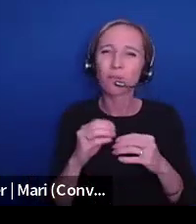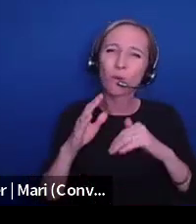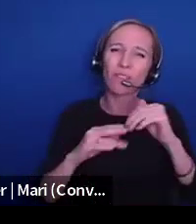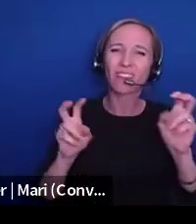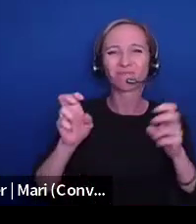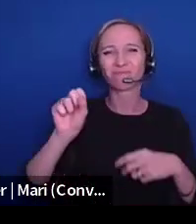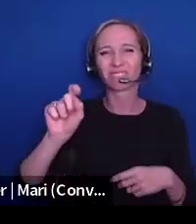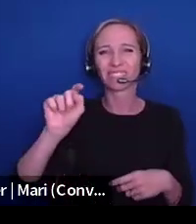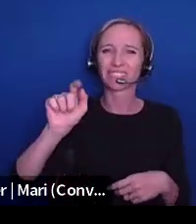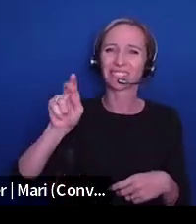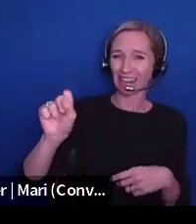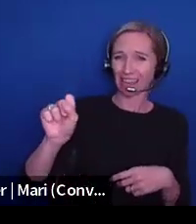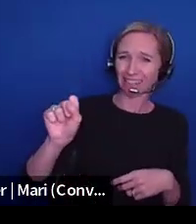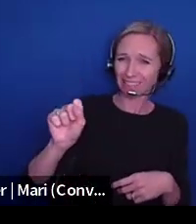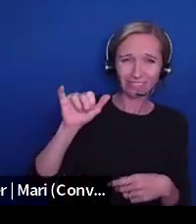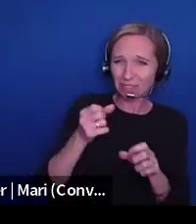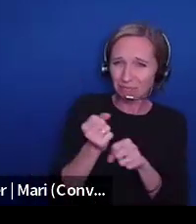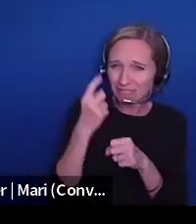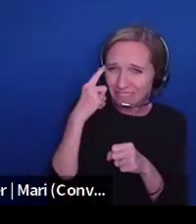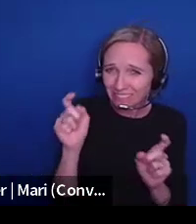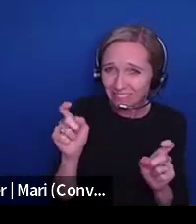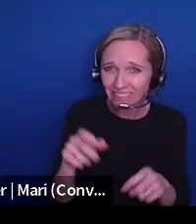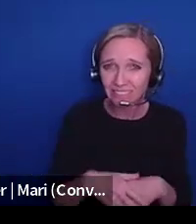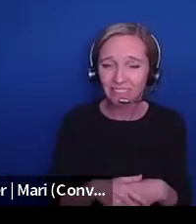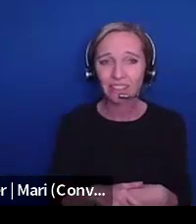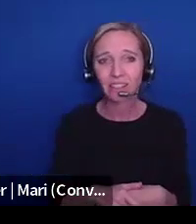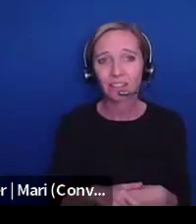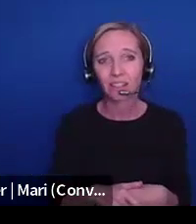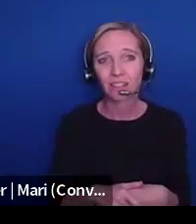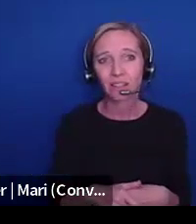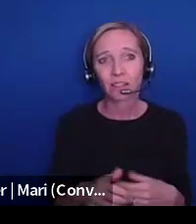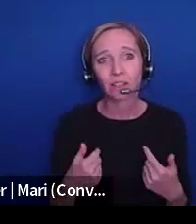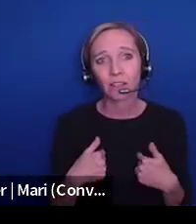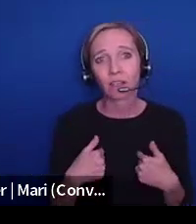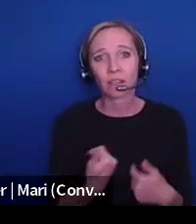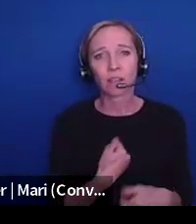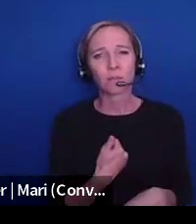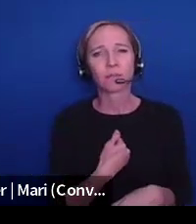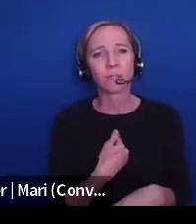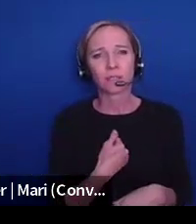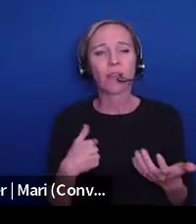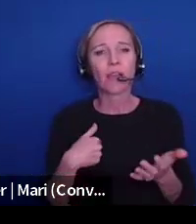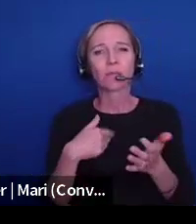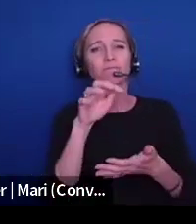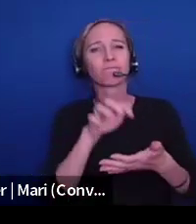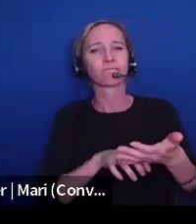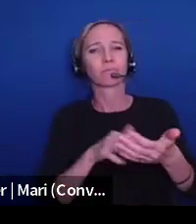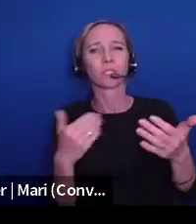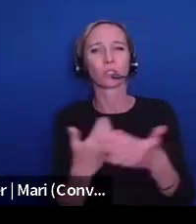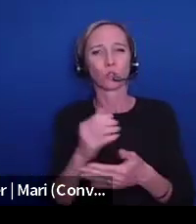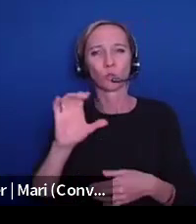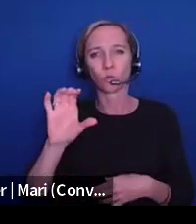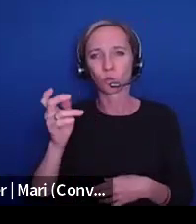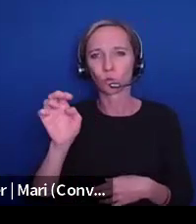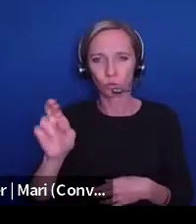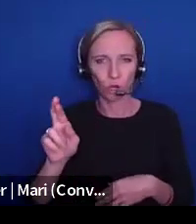status, if it makes sense. So I'm drafting a new charter